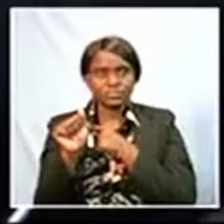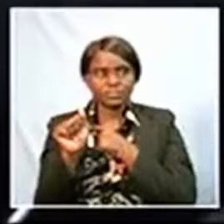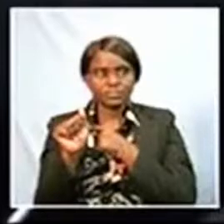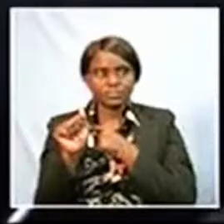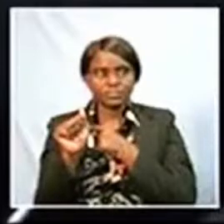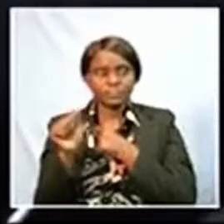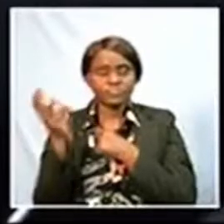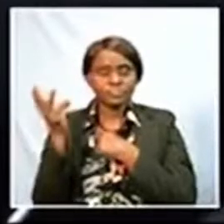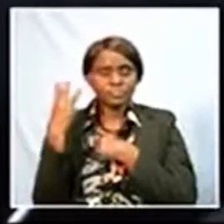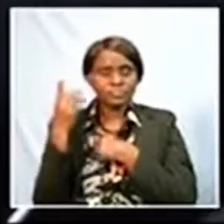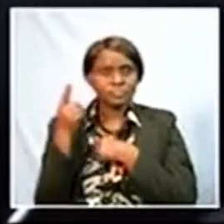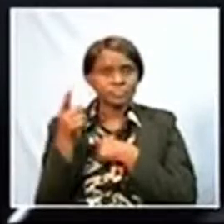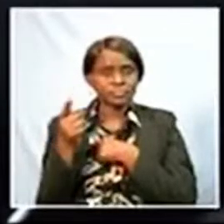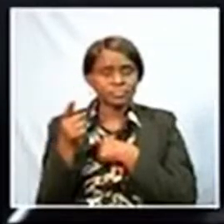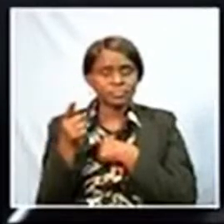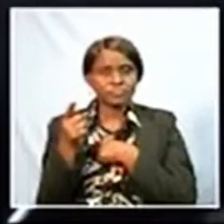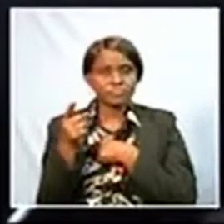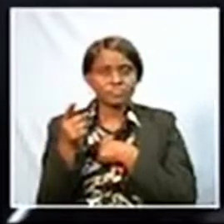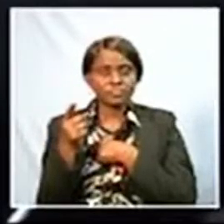was